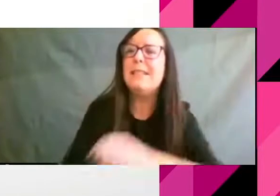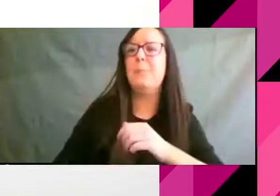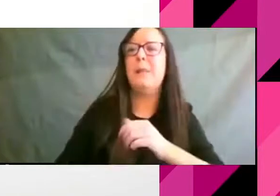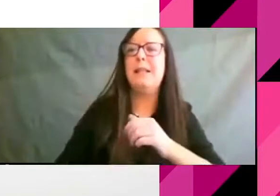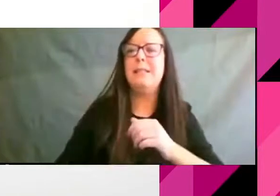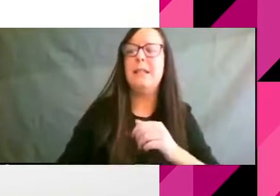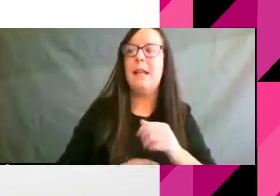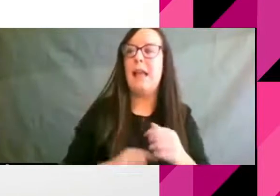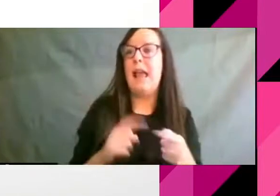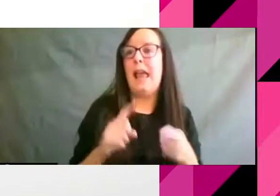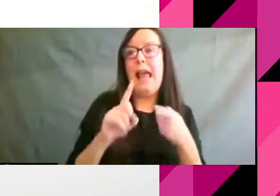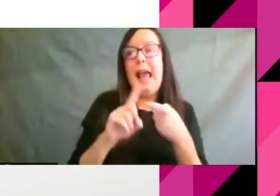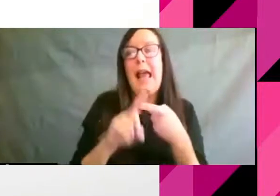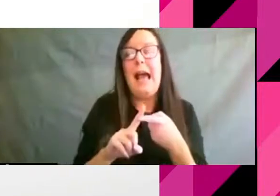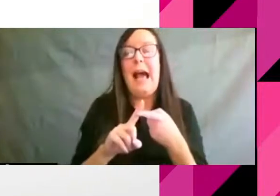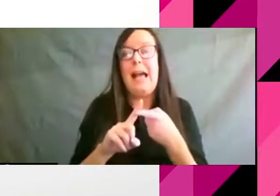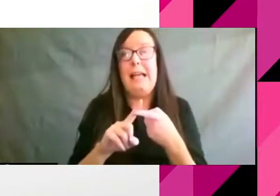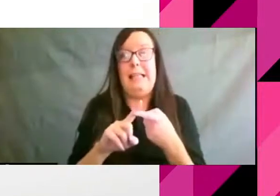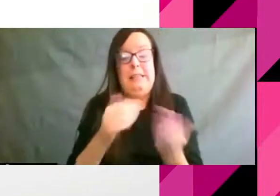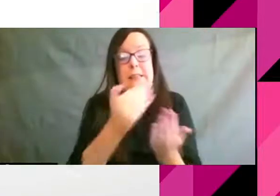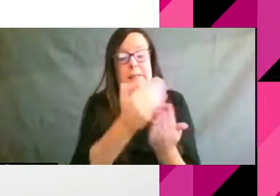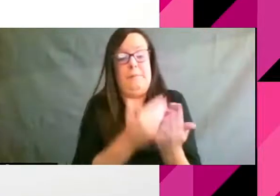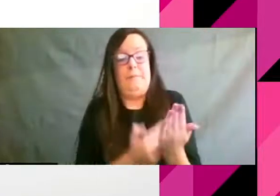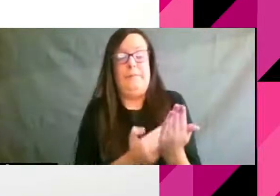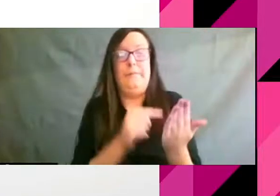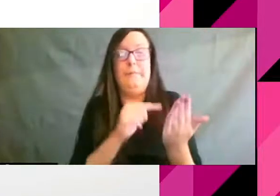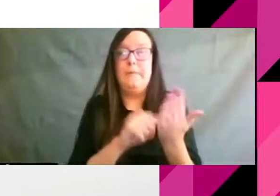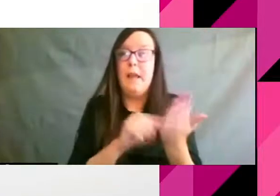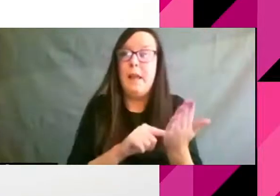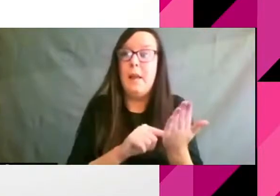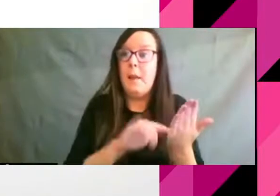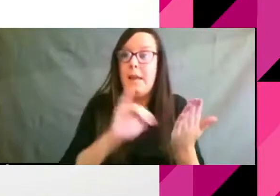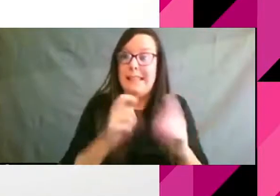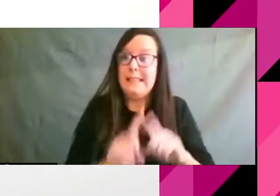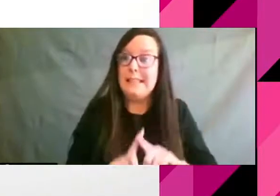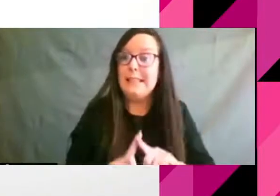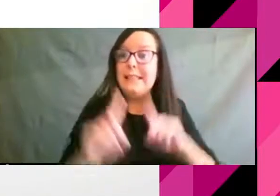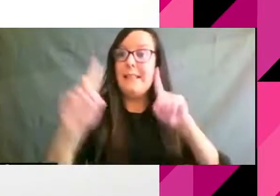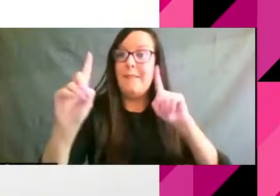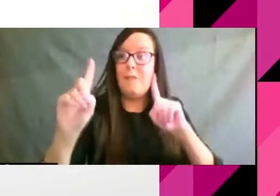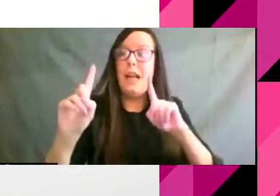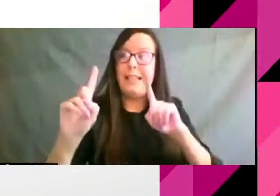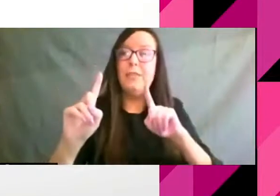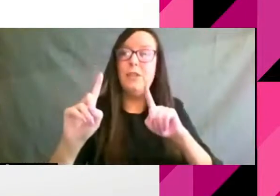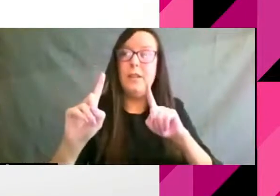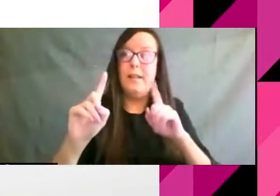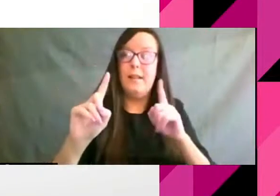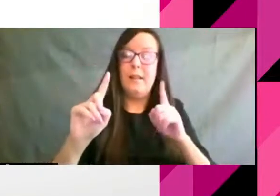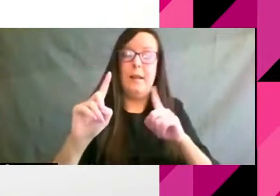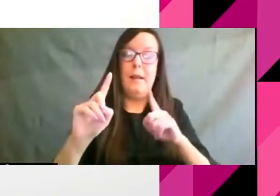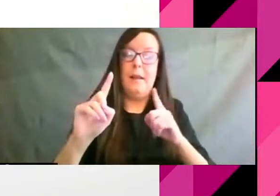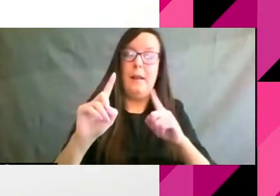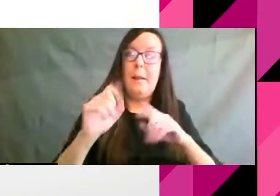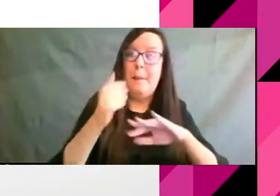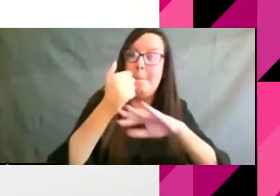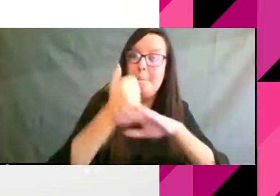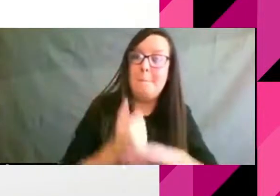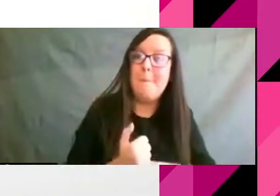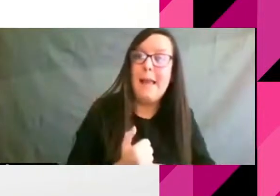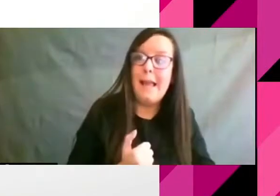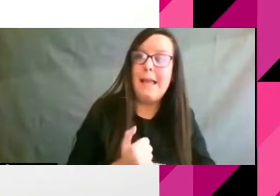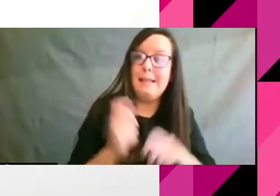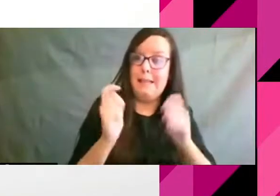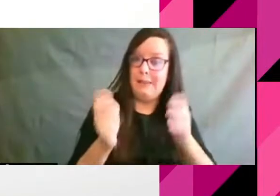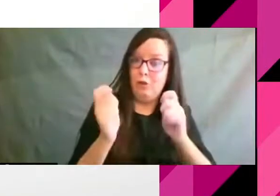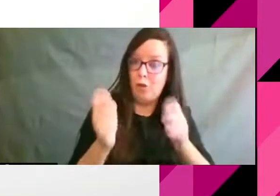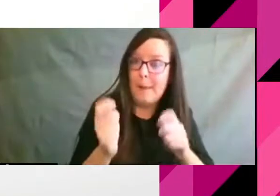prohibits, the treaty prohibits the detrimental or the differential treatment based on impairment. And of course,